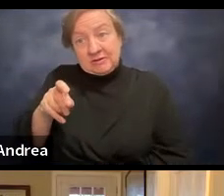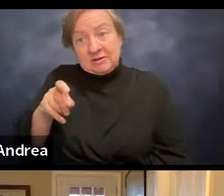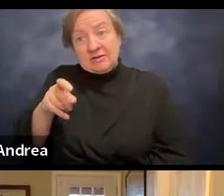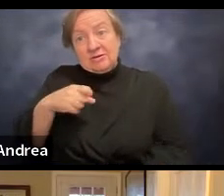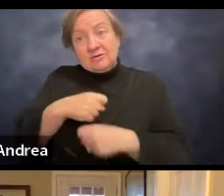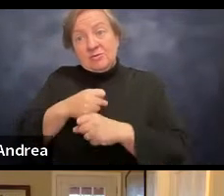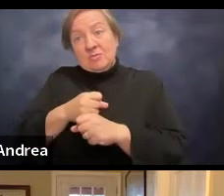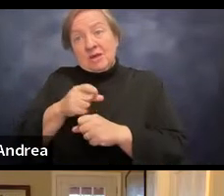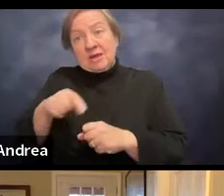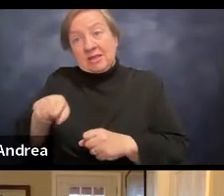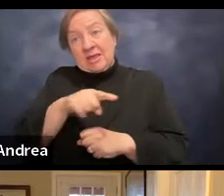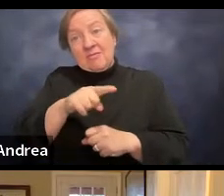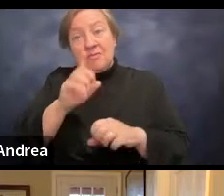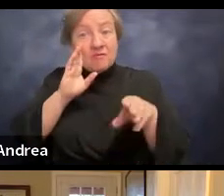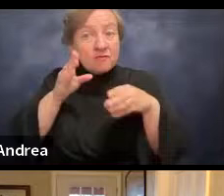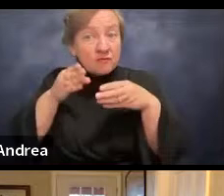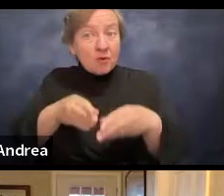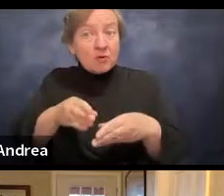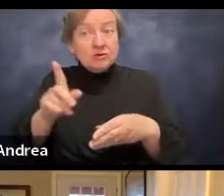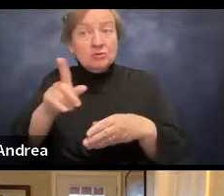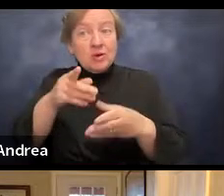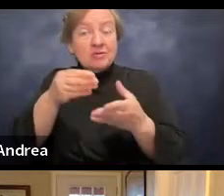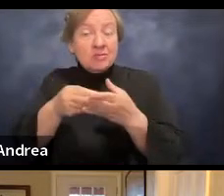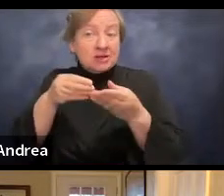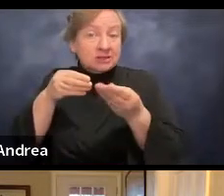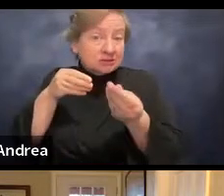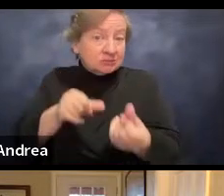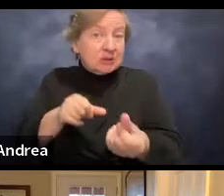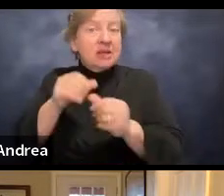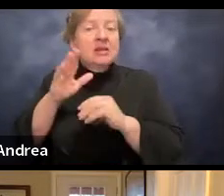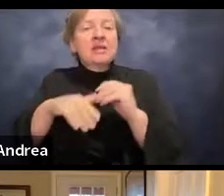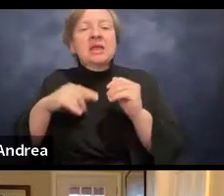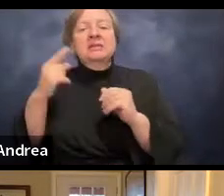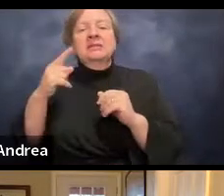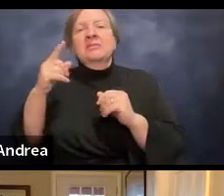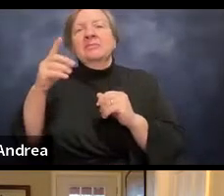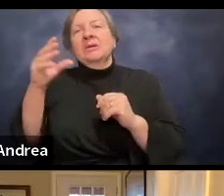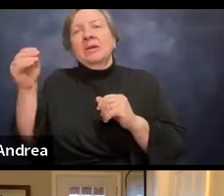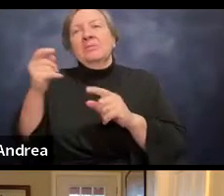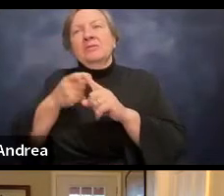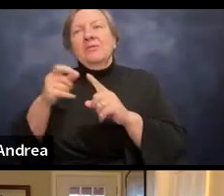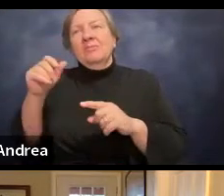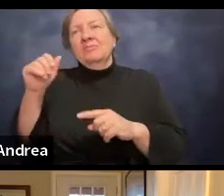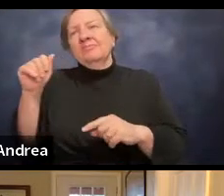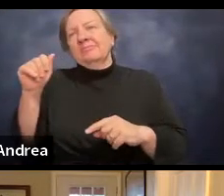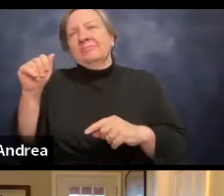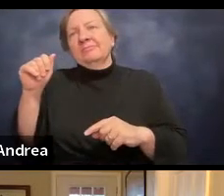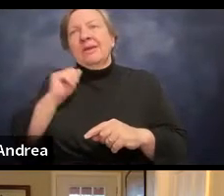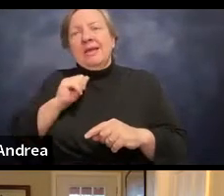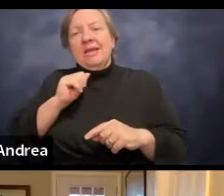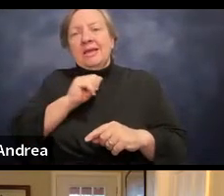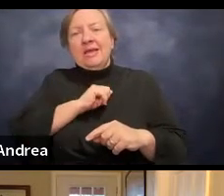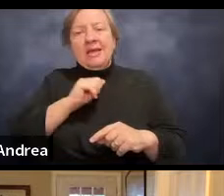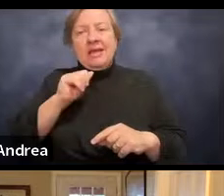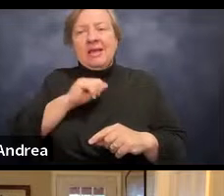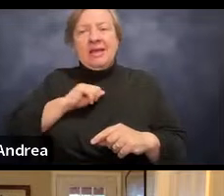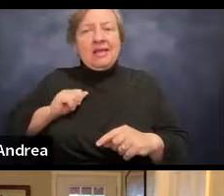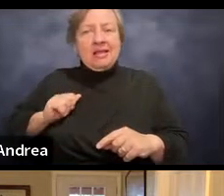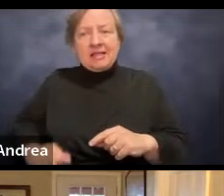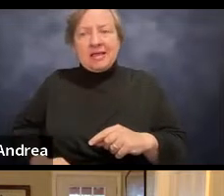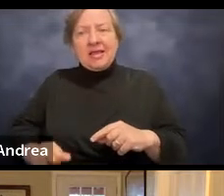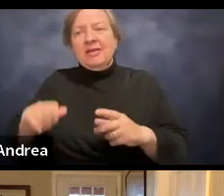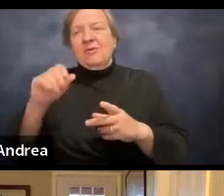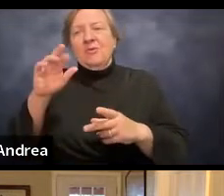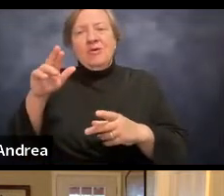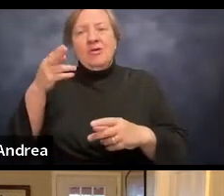make them the focus of where the money gets spent rather than on some firm from Atlanta or Hong Kong?